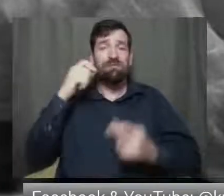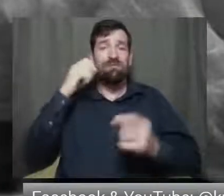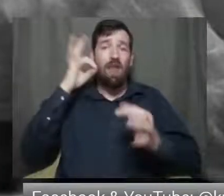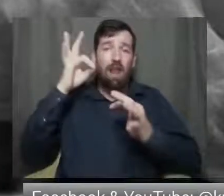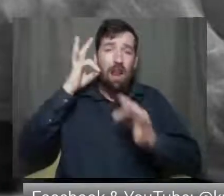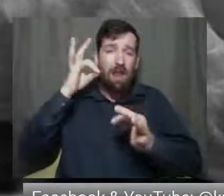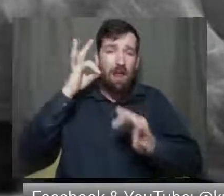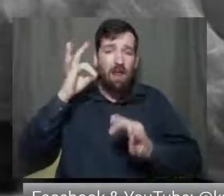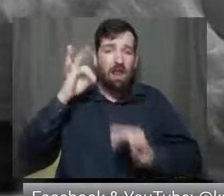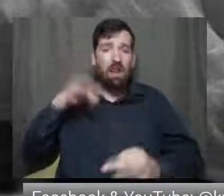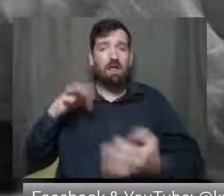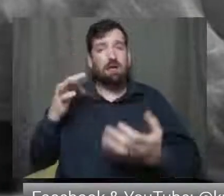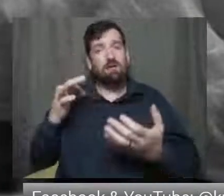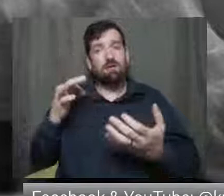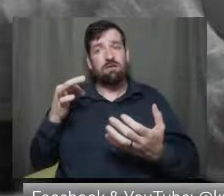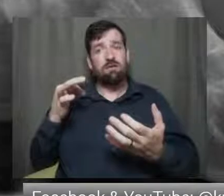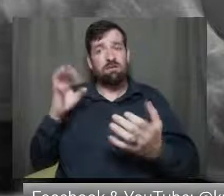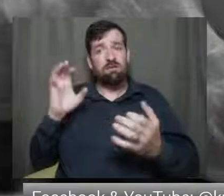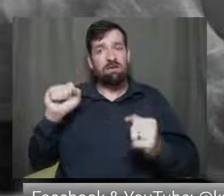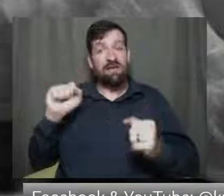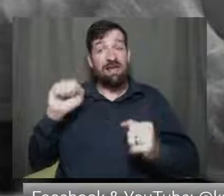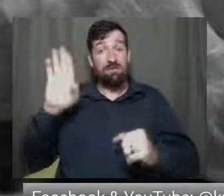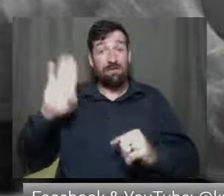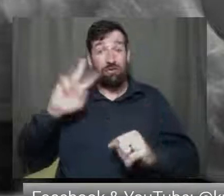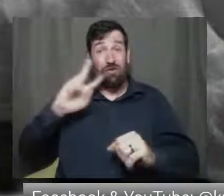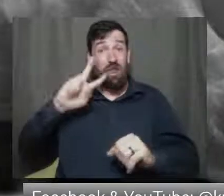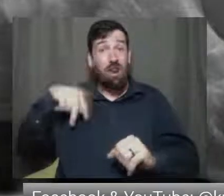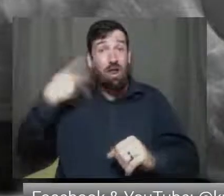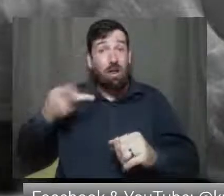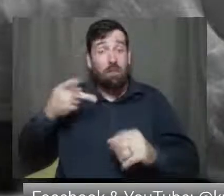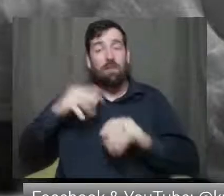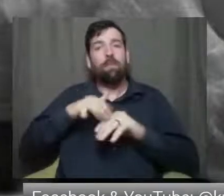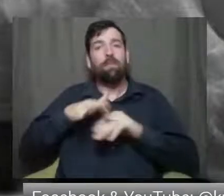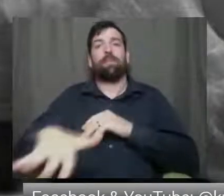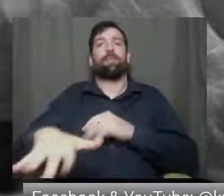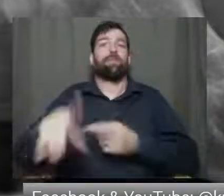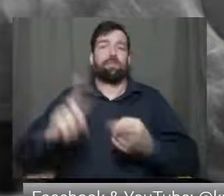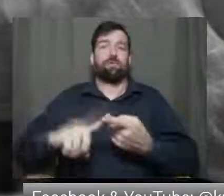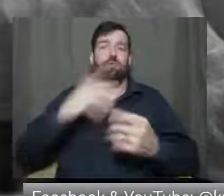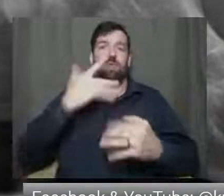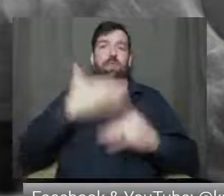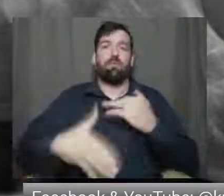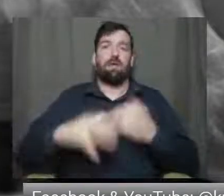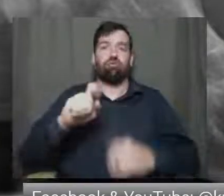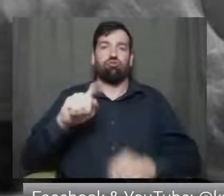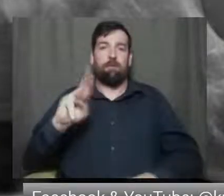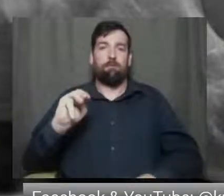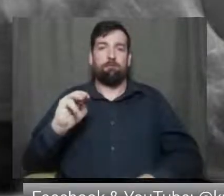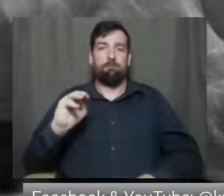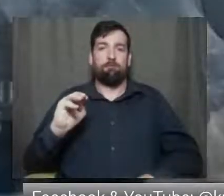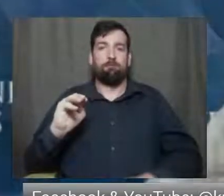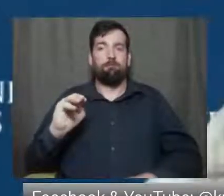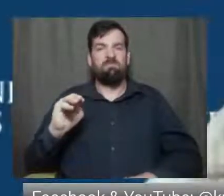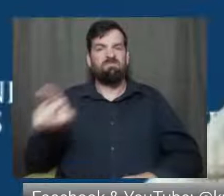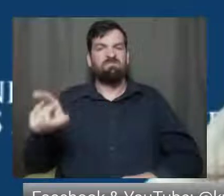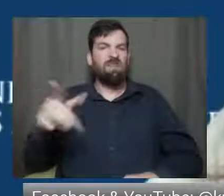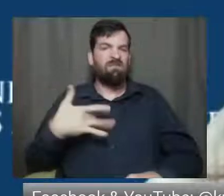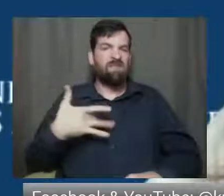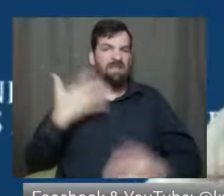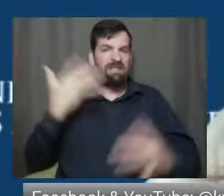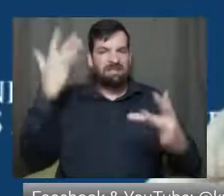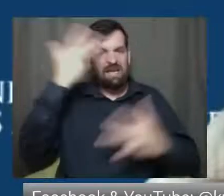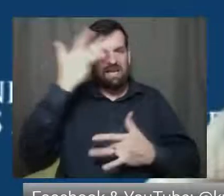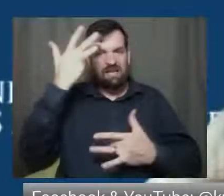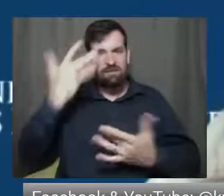can dislodge that bacteria into his bloodstream. So he was in general feeling sick. So